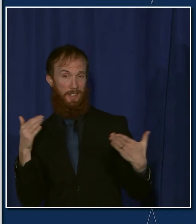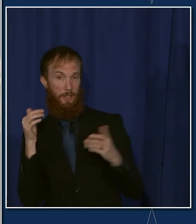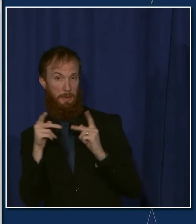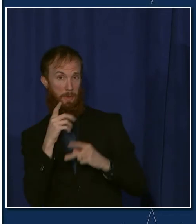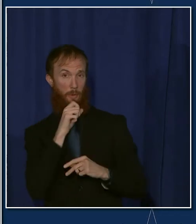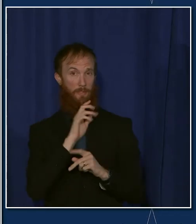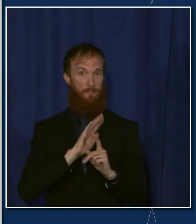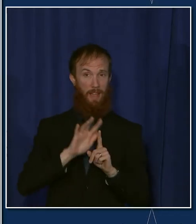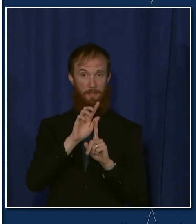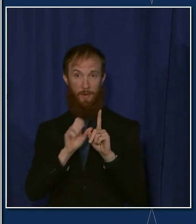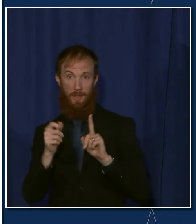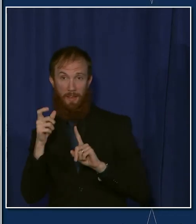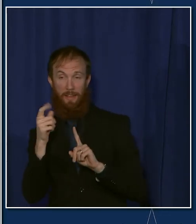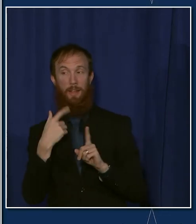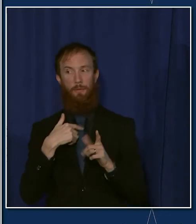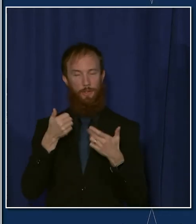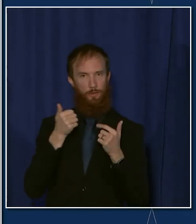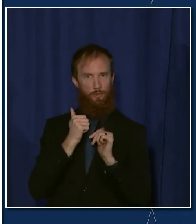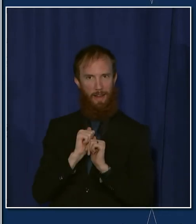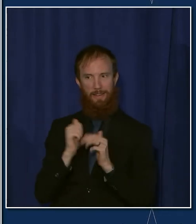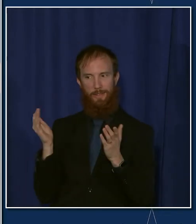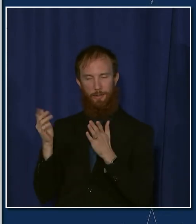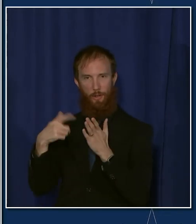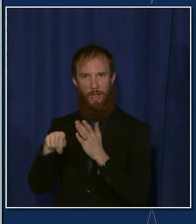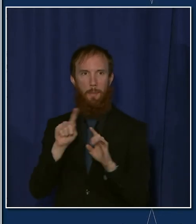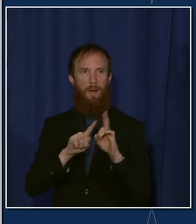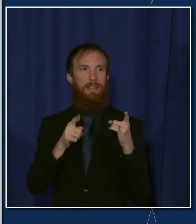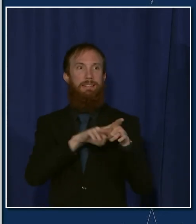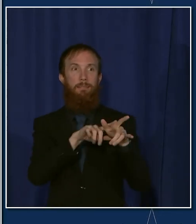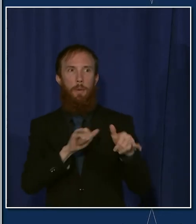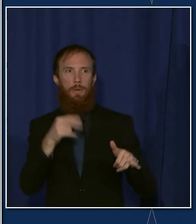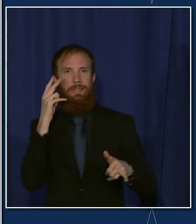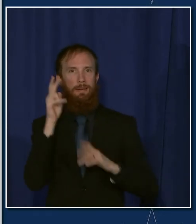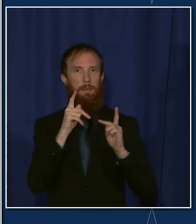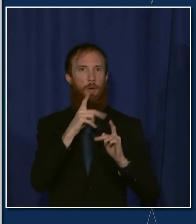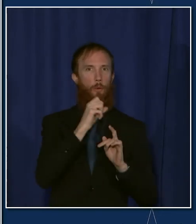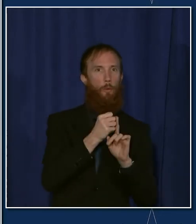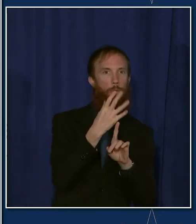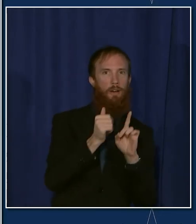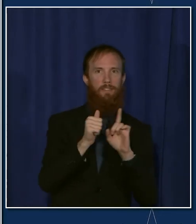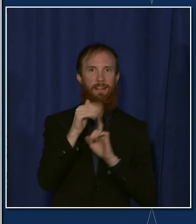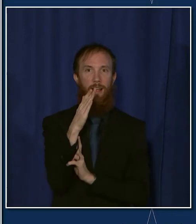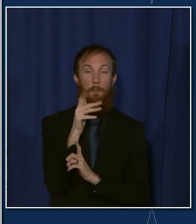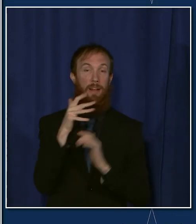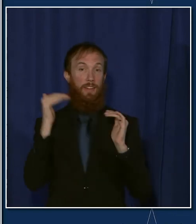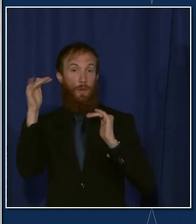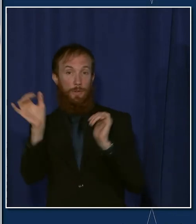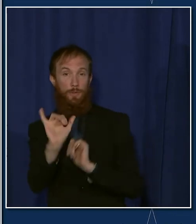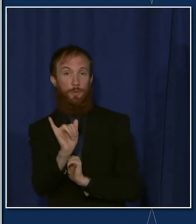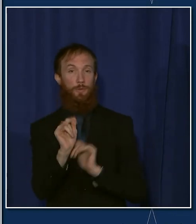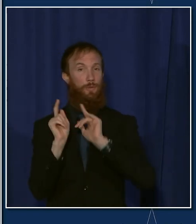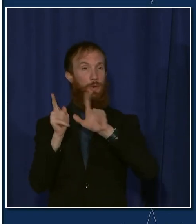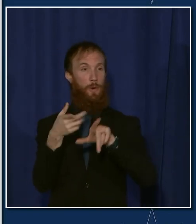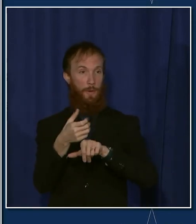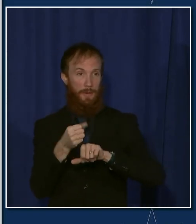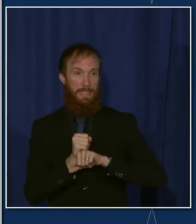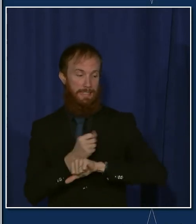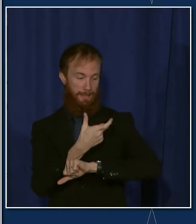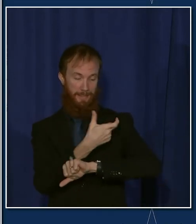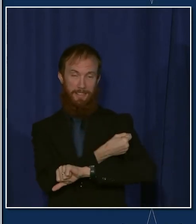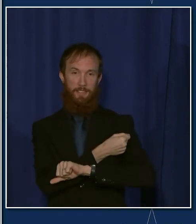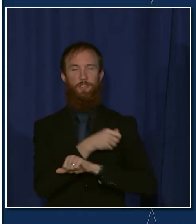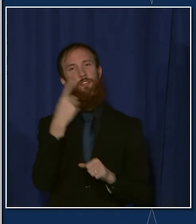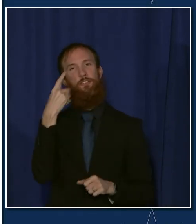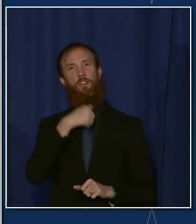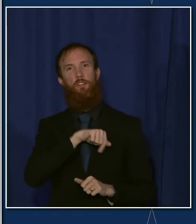saw 12-year-olds end up getting vaccinated. We even saw some adults getting vaccinated and getting their boosters at our site. So for us, we want to just really target the